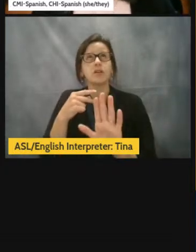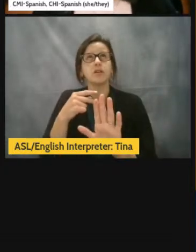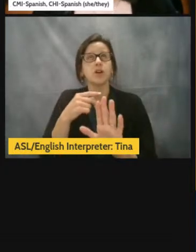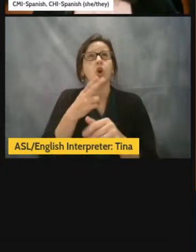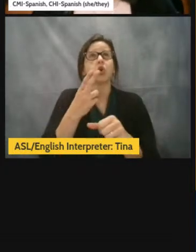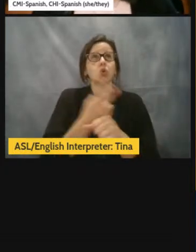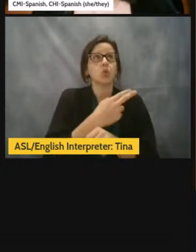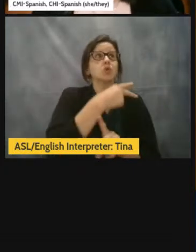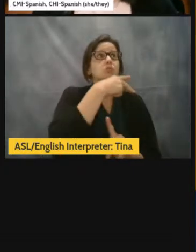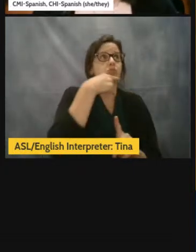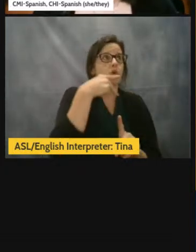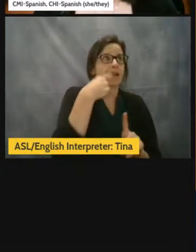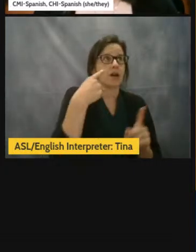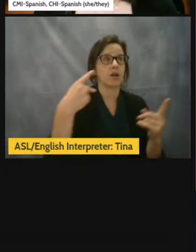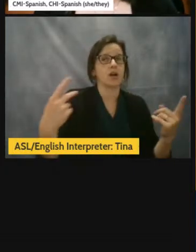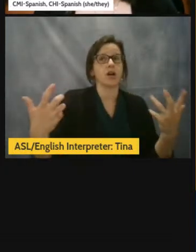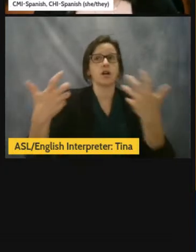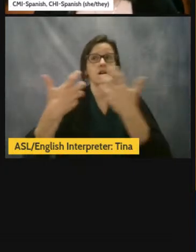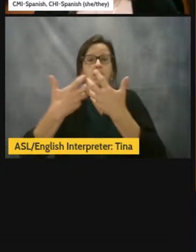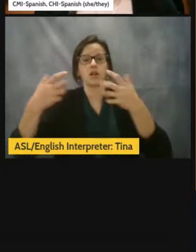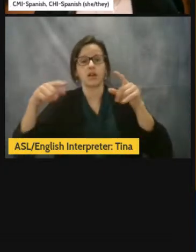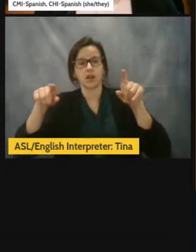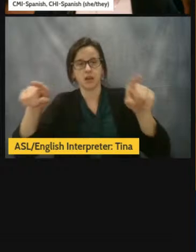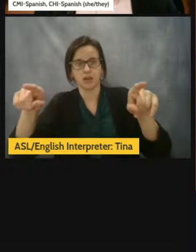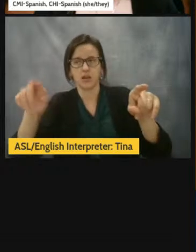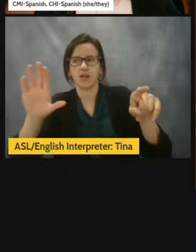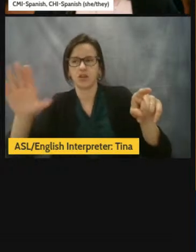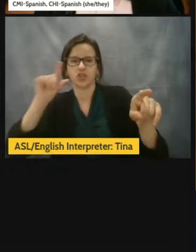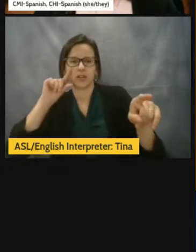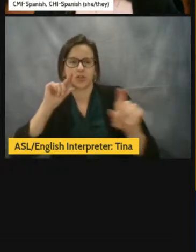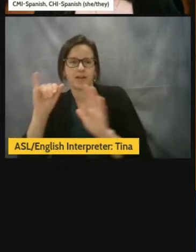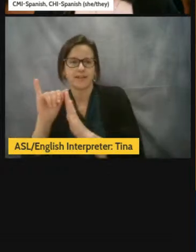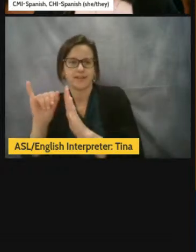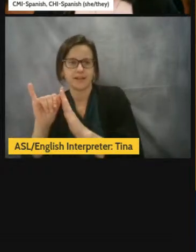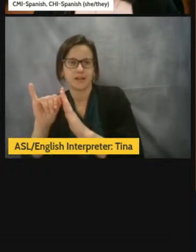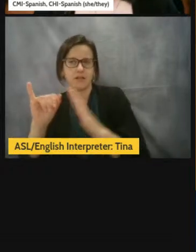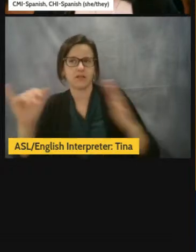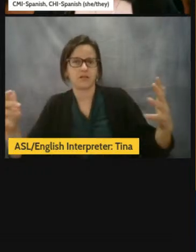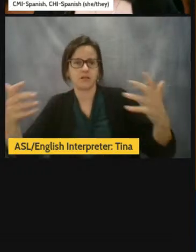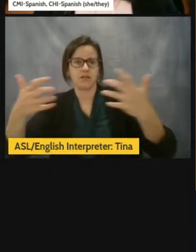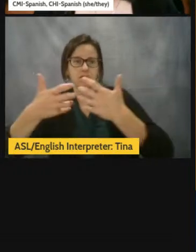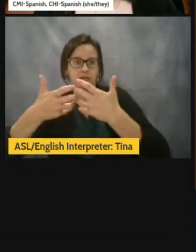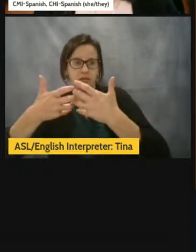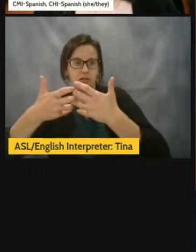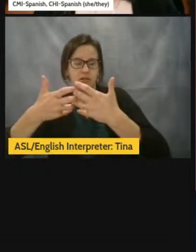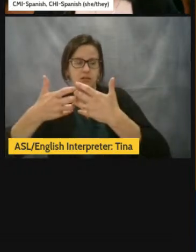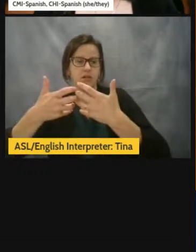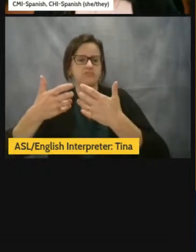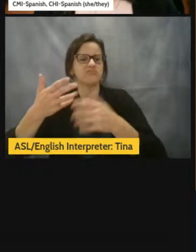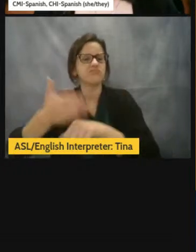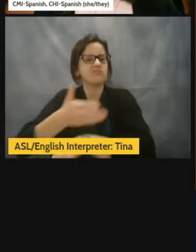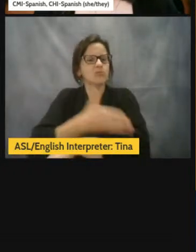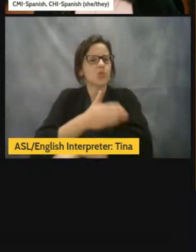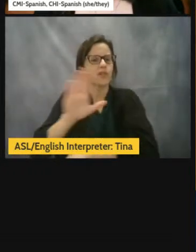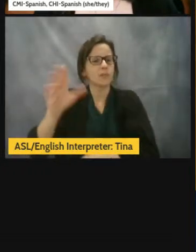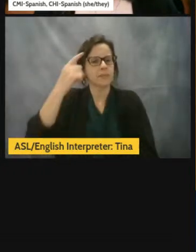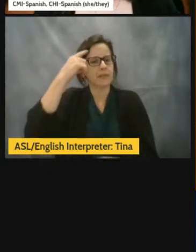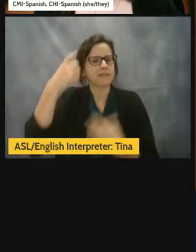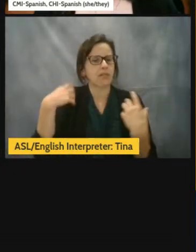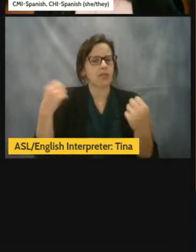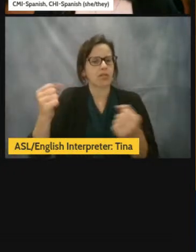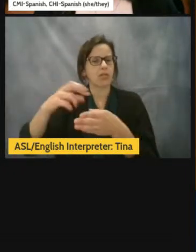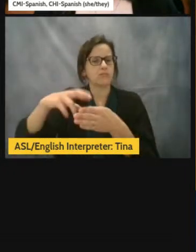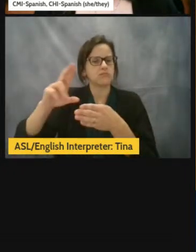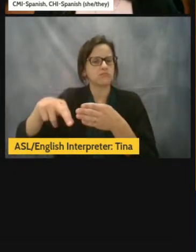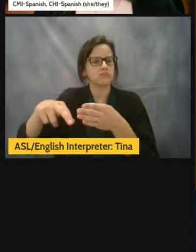align with their gender identity has been shown to improve mental health outcomes. So transgender and non-binary youth who reported having